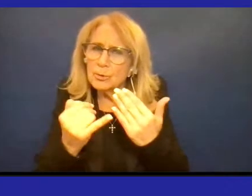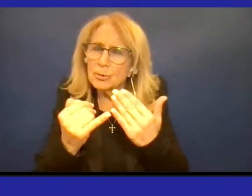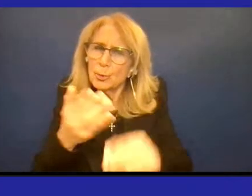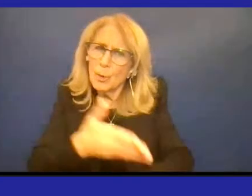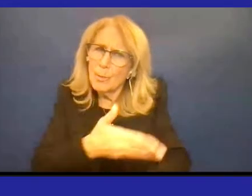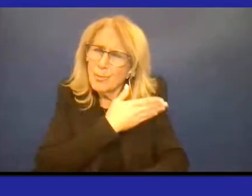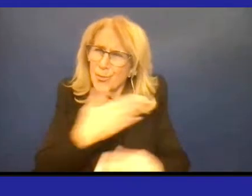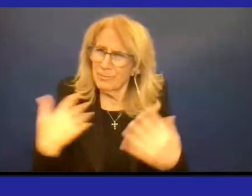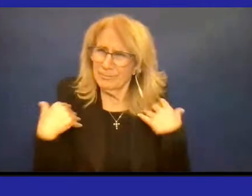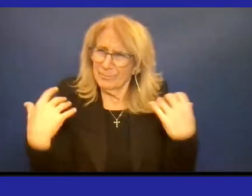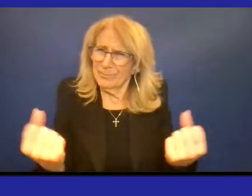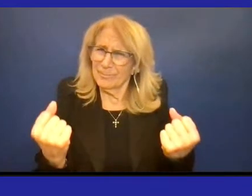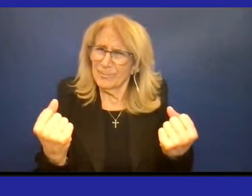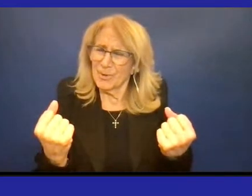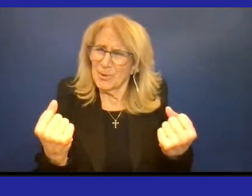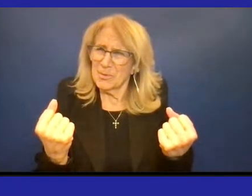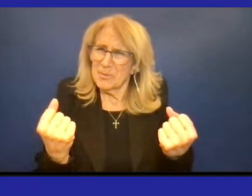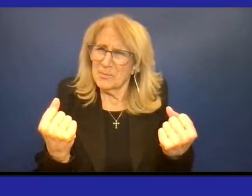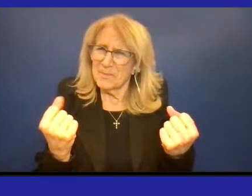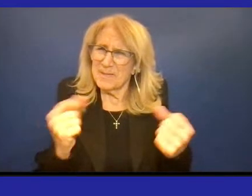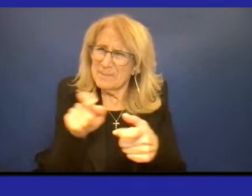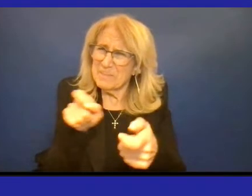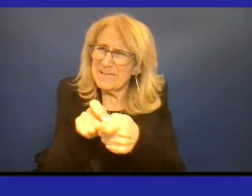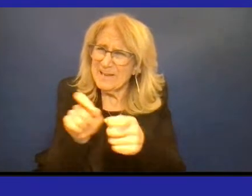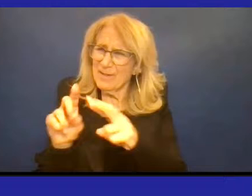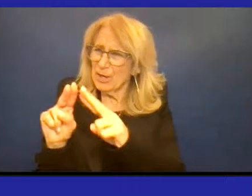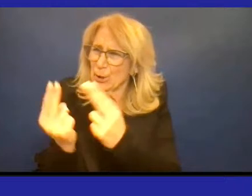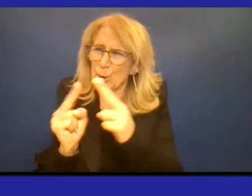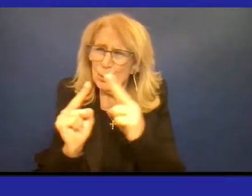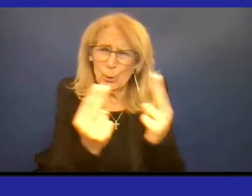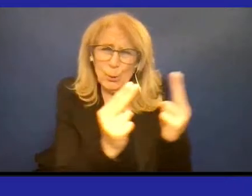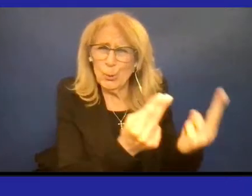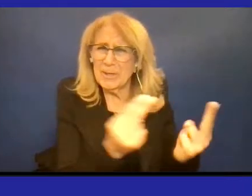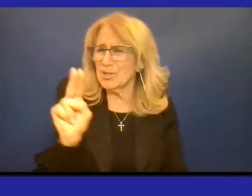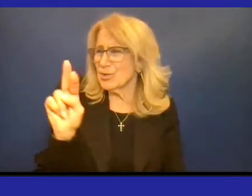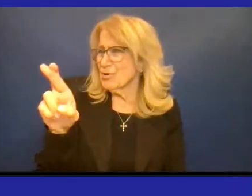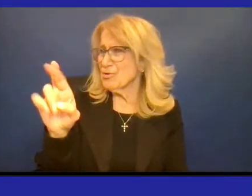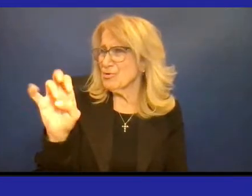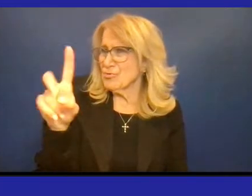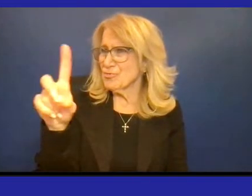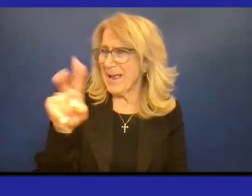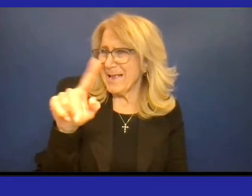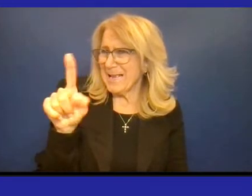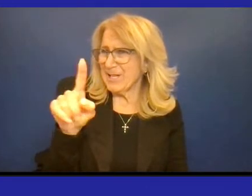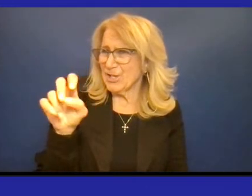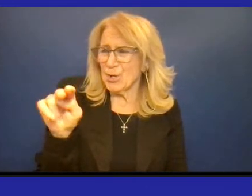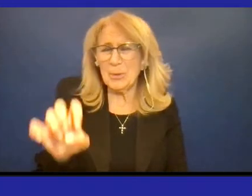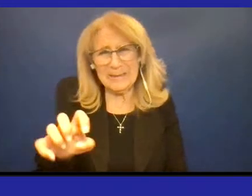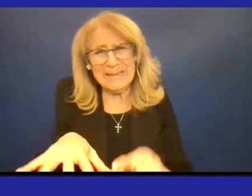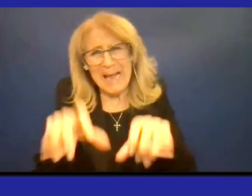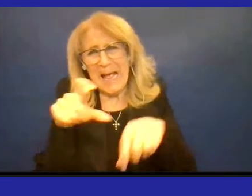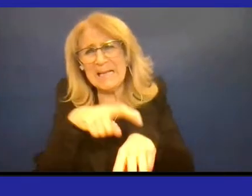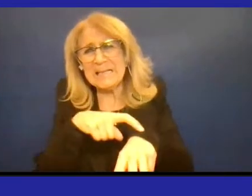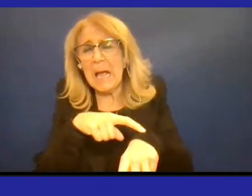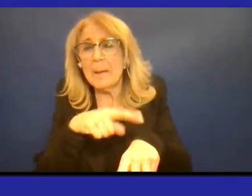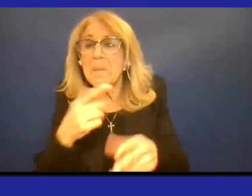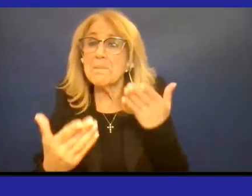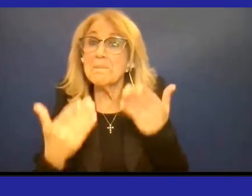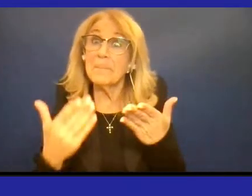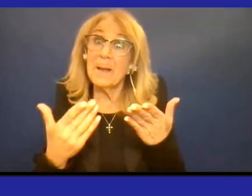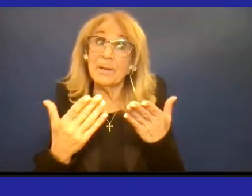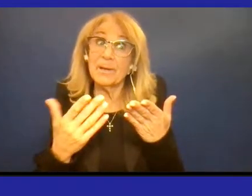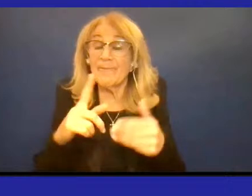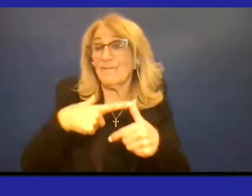in those units. Um, and it takes time to do those things, right? So it might take almost like that first